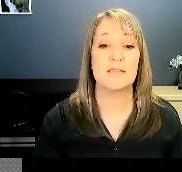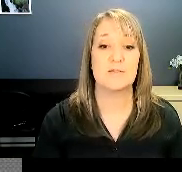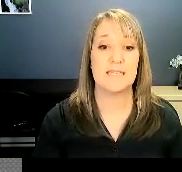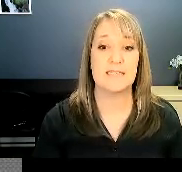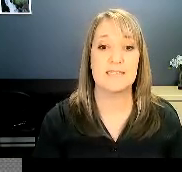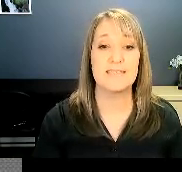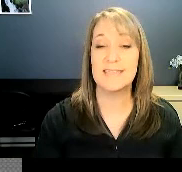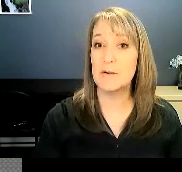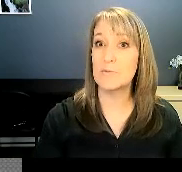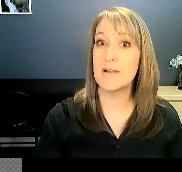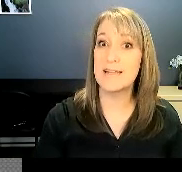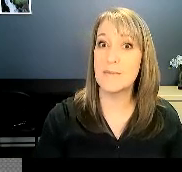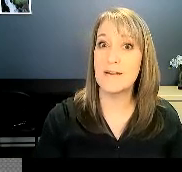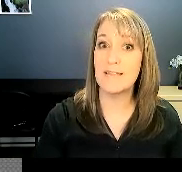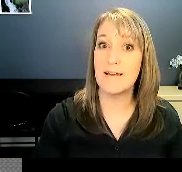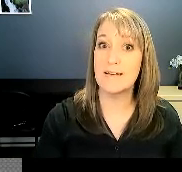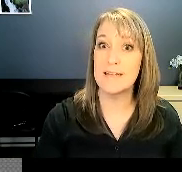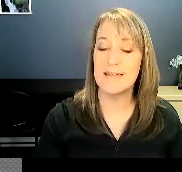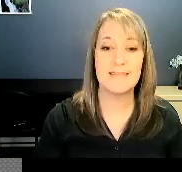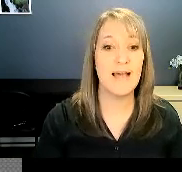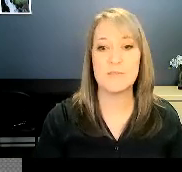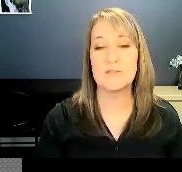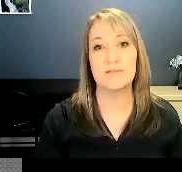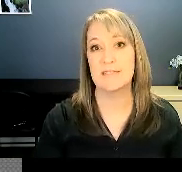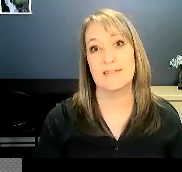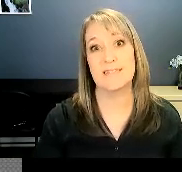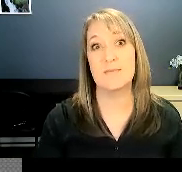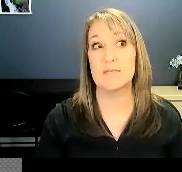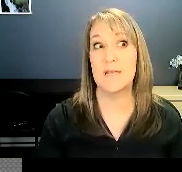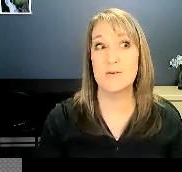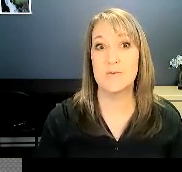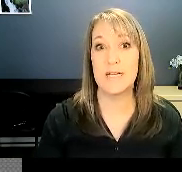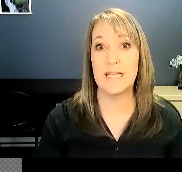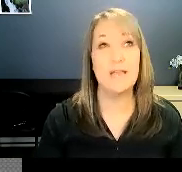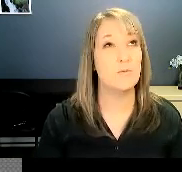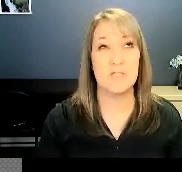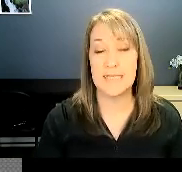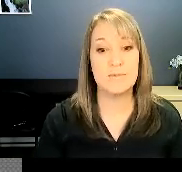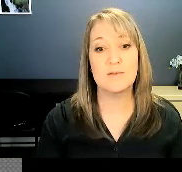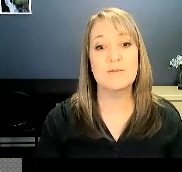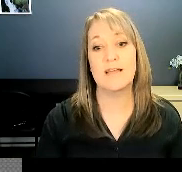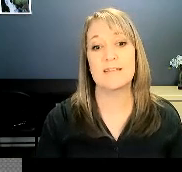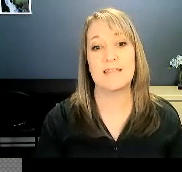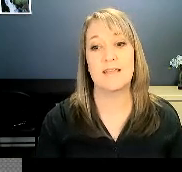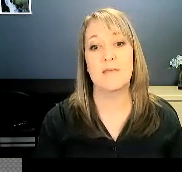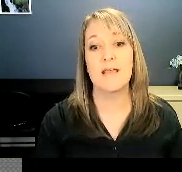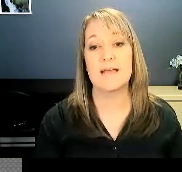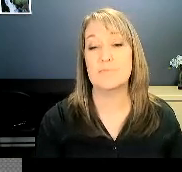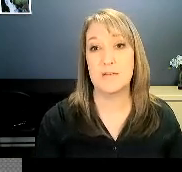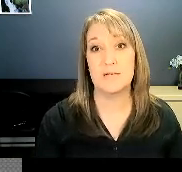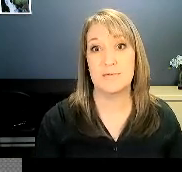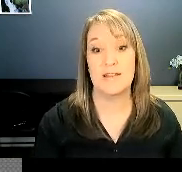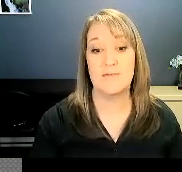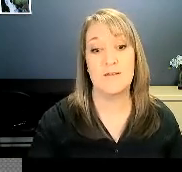it's used in those sentences. Sarah running a marathon is absolutely not the same as my nose running, which is absolutely not the same